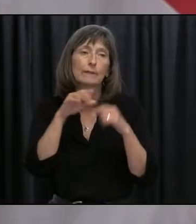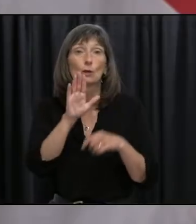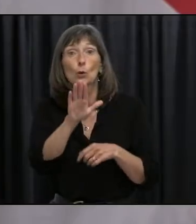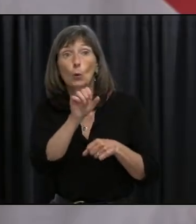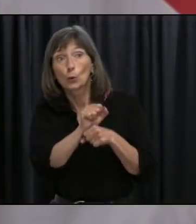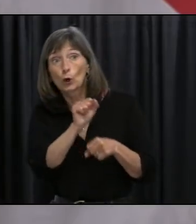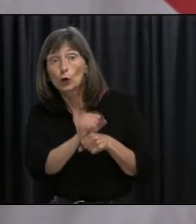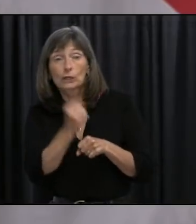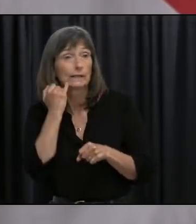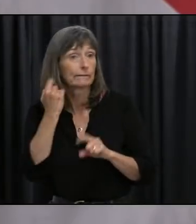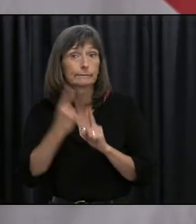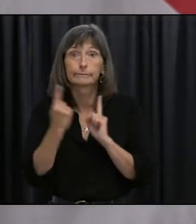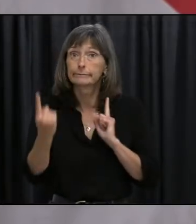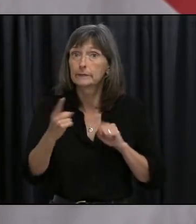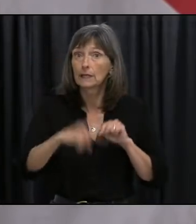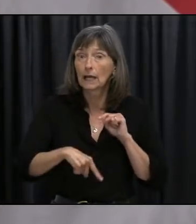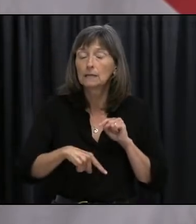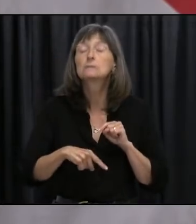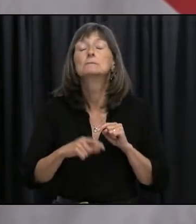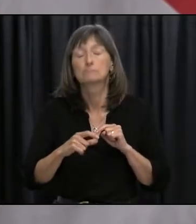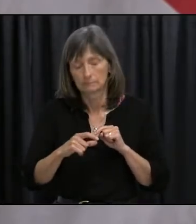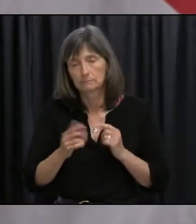able to physically distance as well.